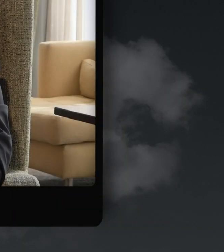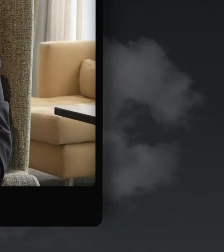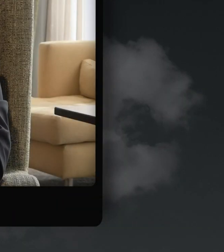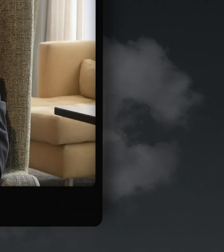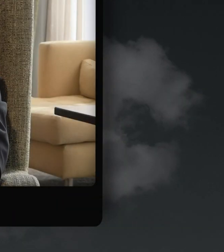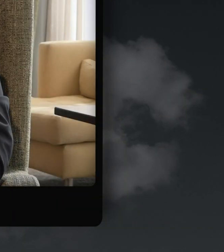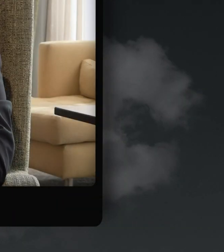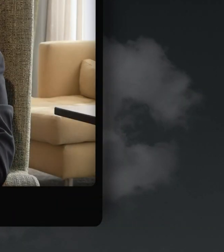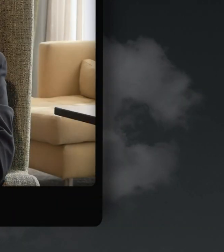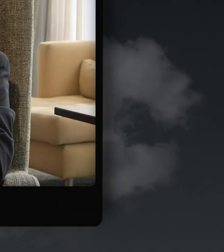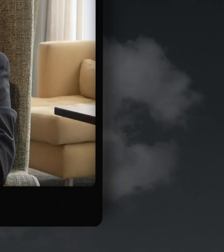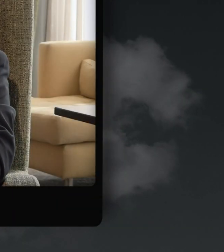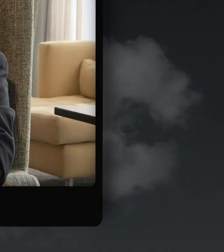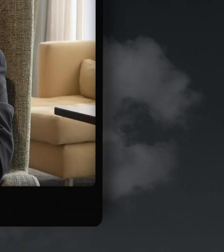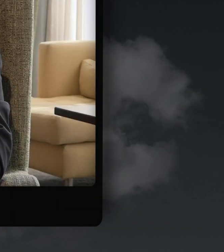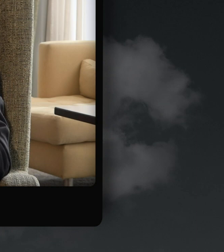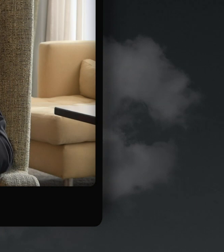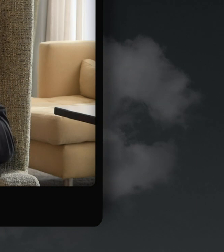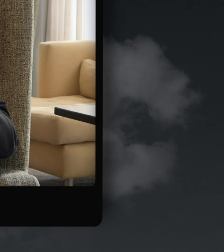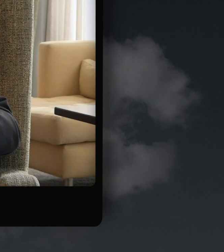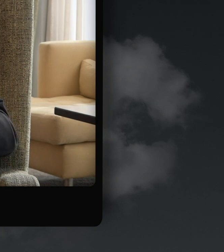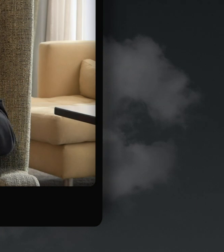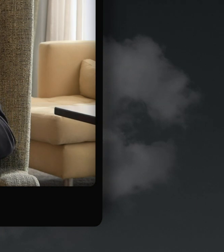So with our neighbor,